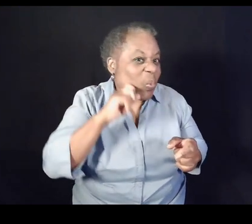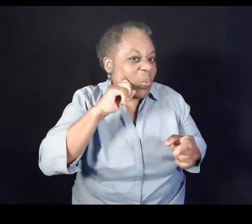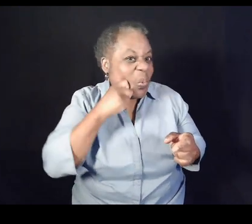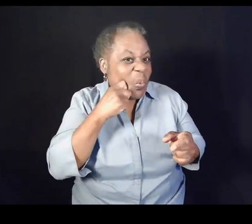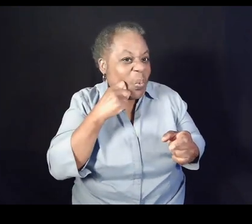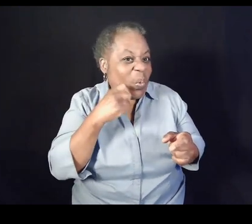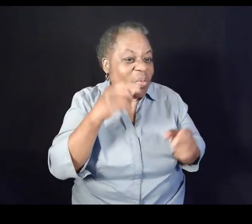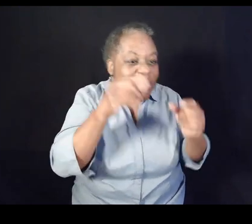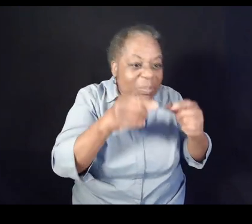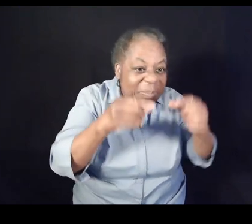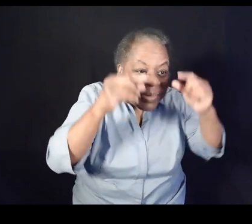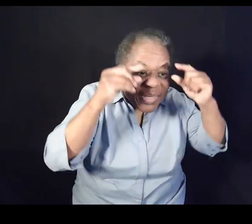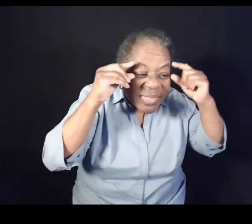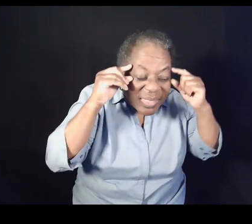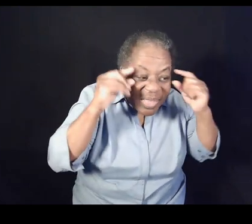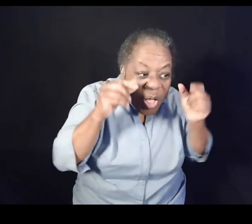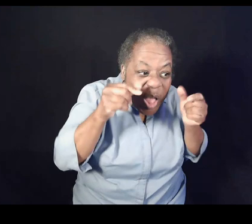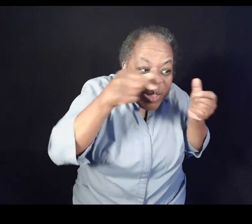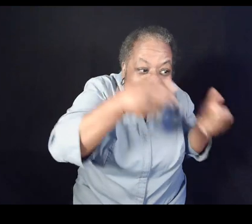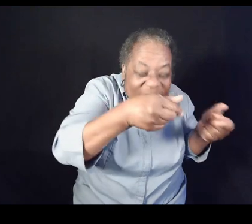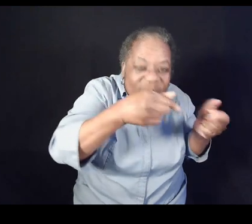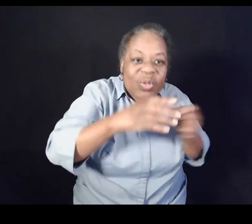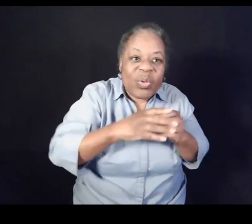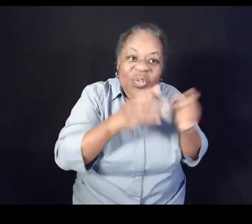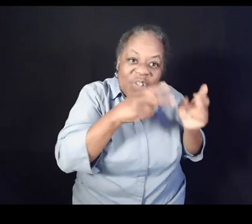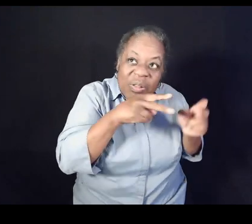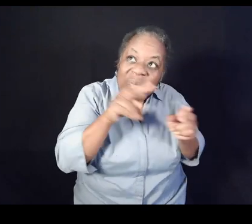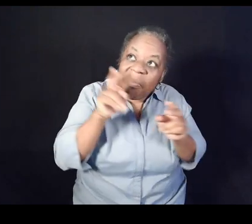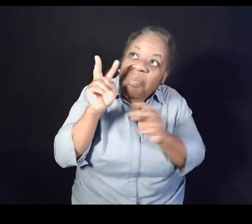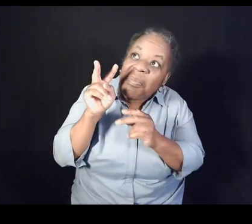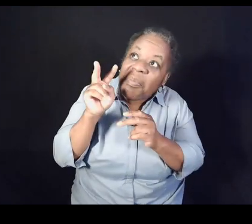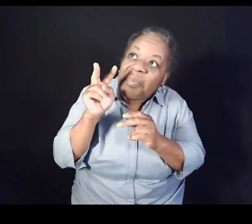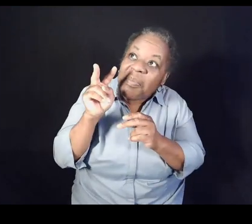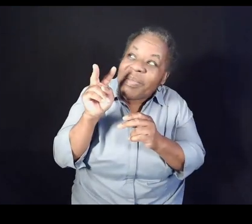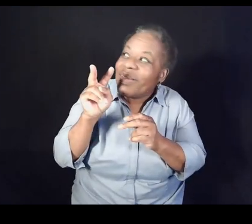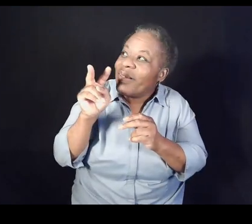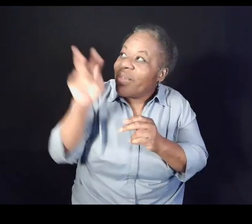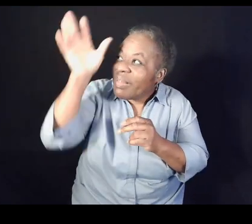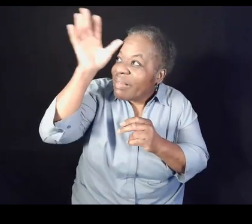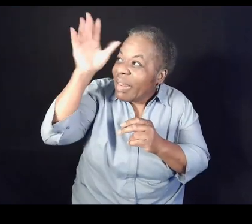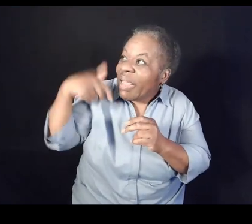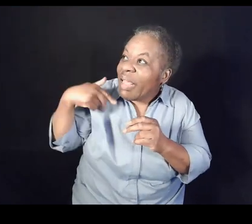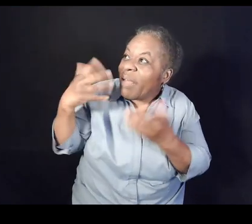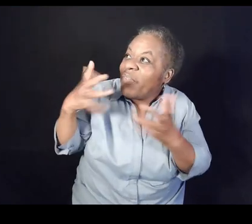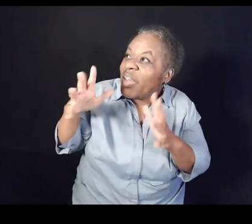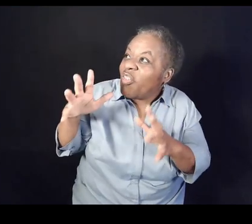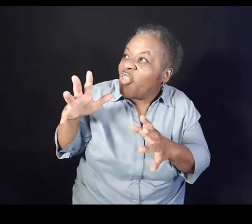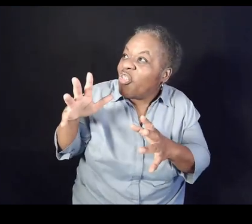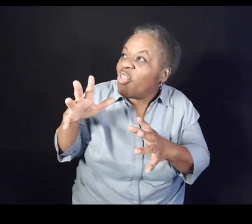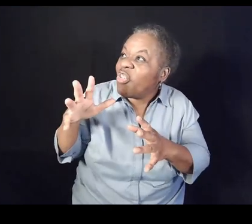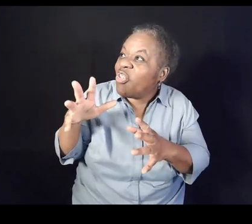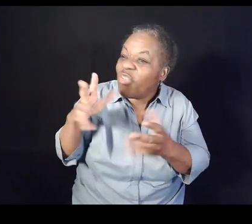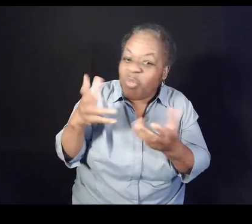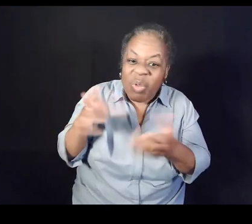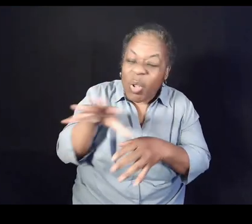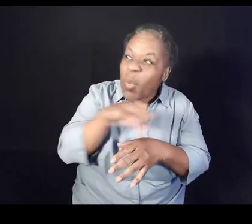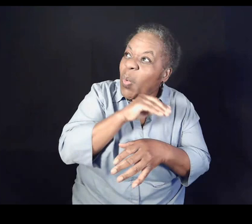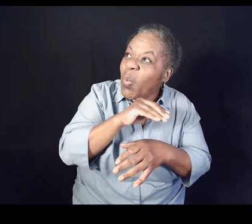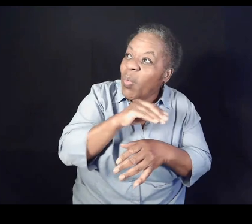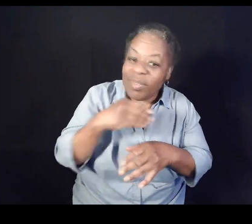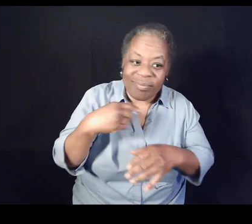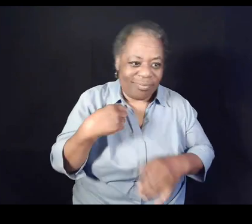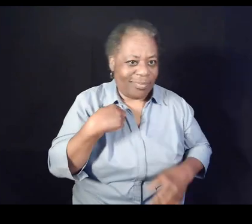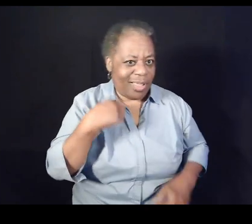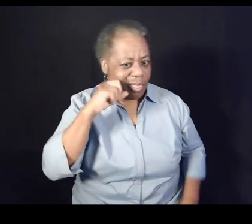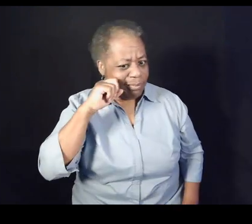one look up at the sun and said, "Okay, Dad, can I go now?" So clearly she didn't think it was as cool as I thought it was, but